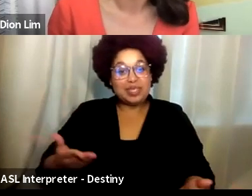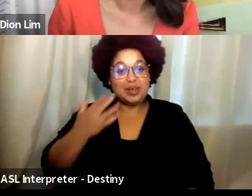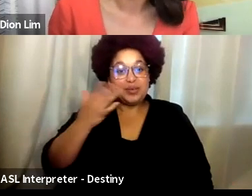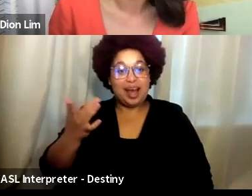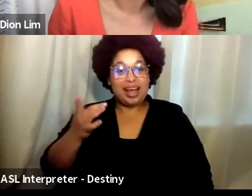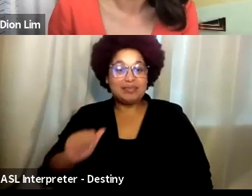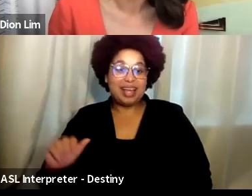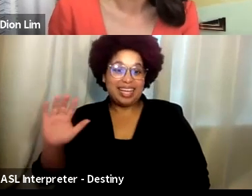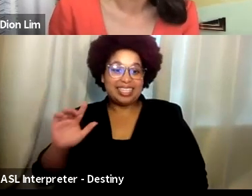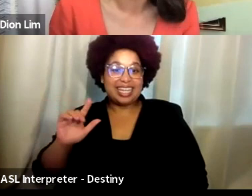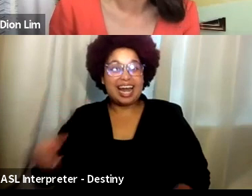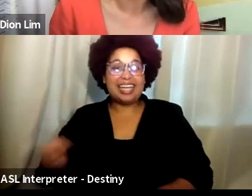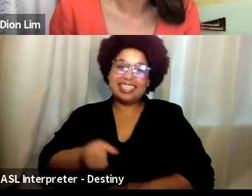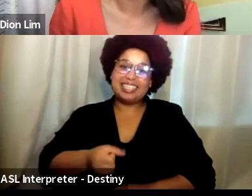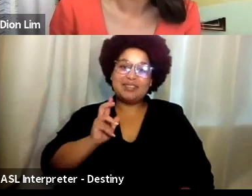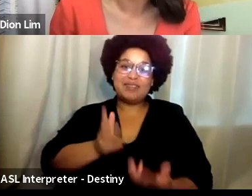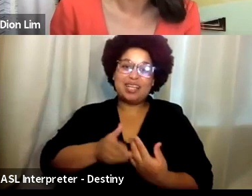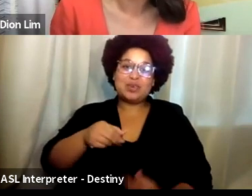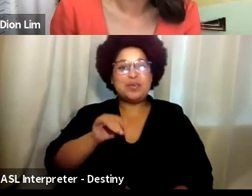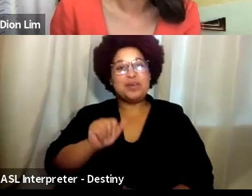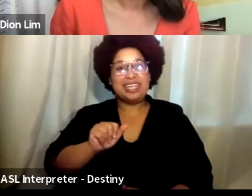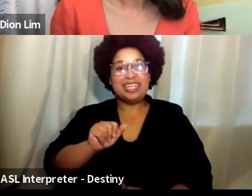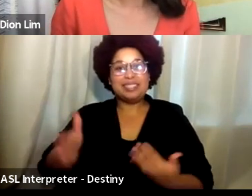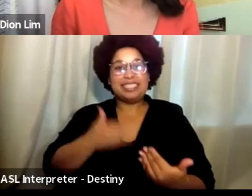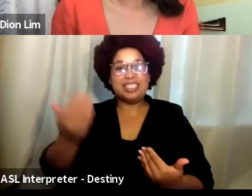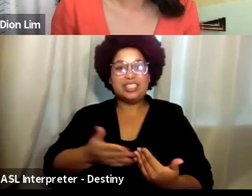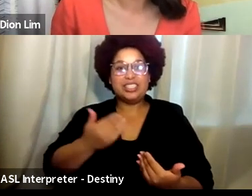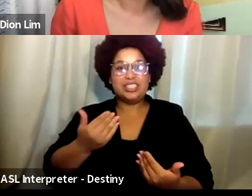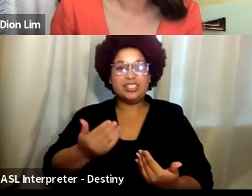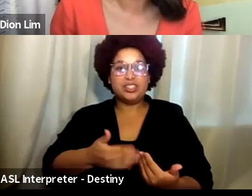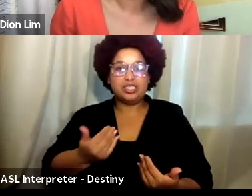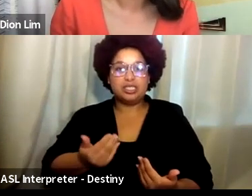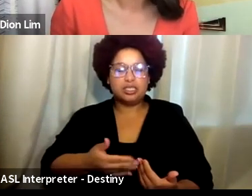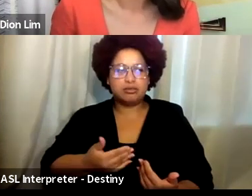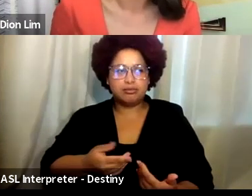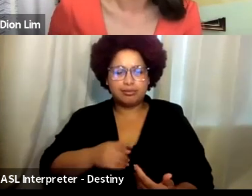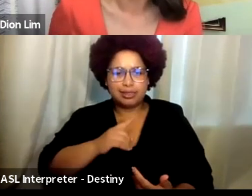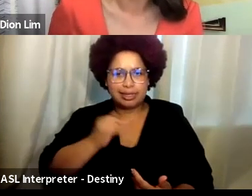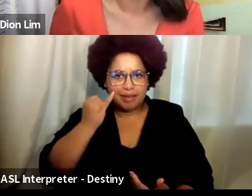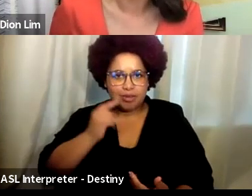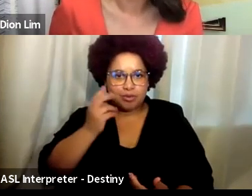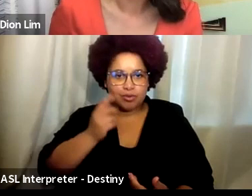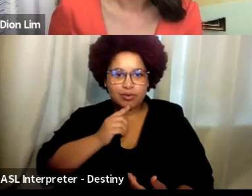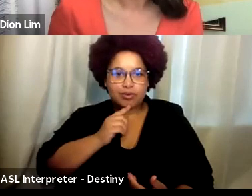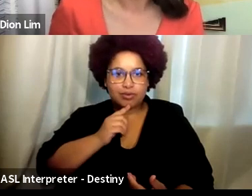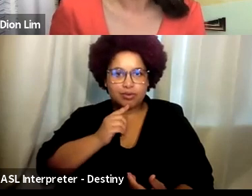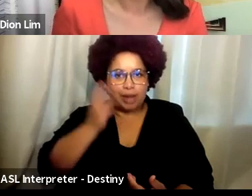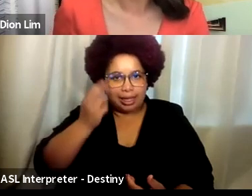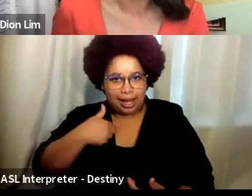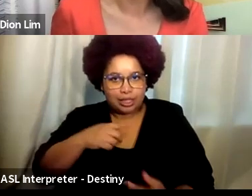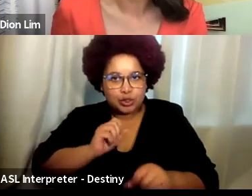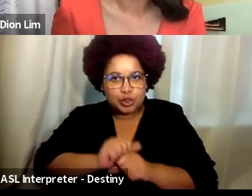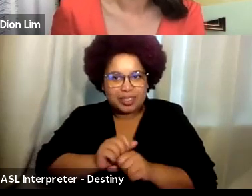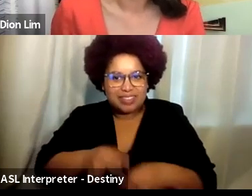I'm Asian and I had to fill a quota, because it was just easier for me to do that. And I think had I realized that I had value very